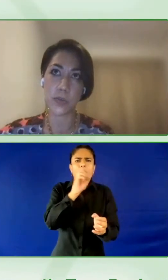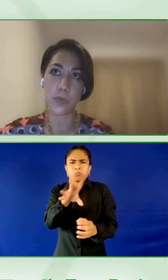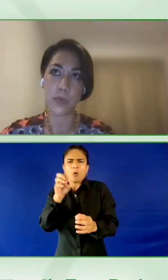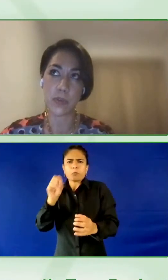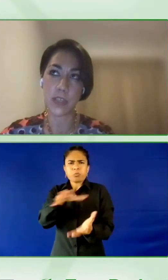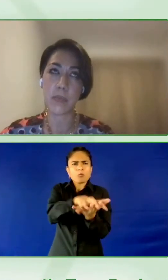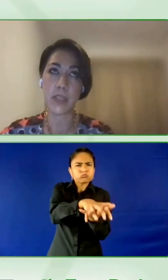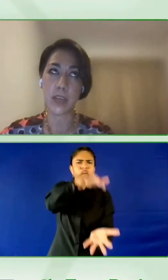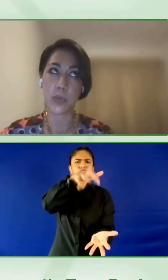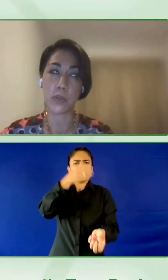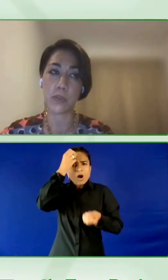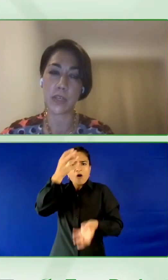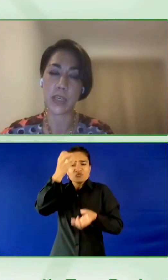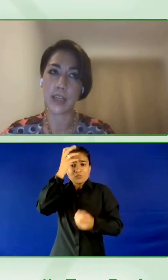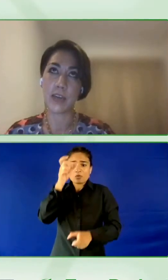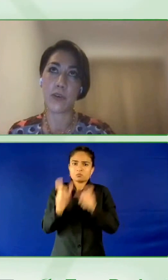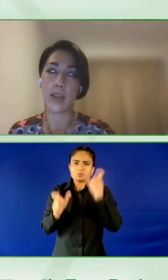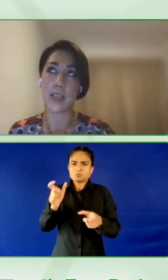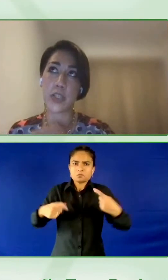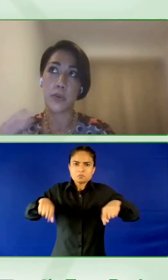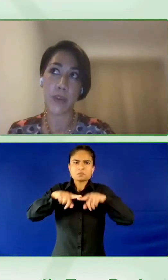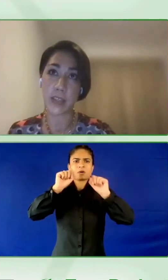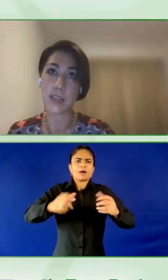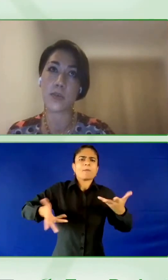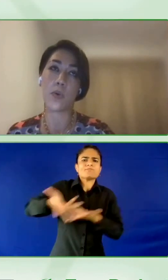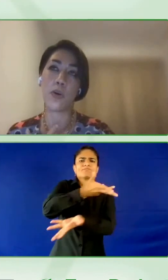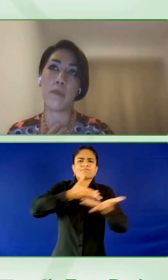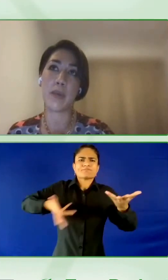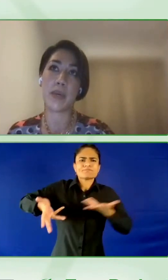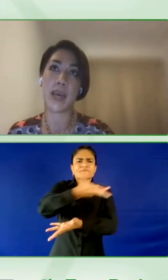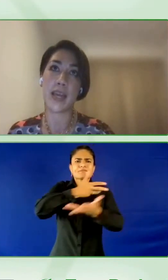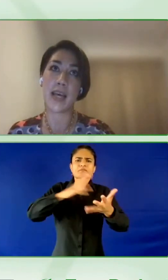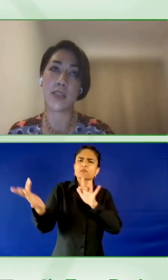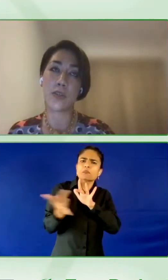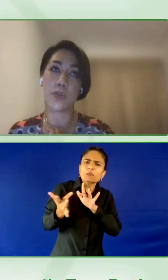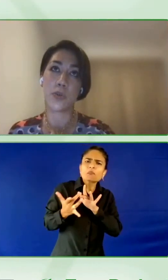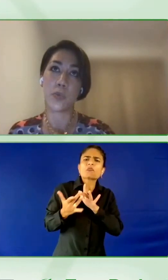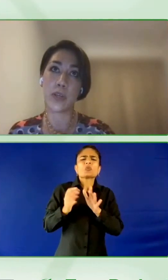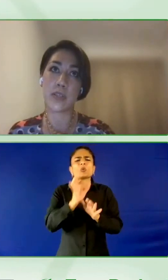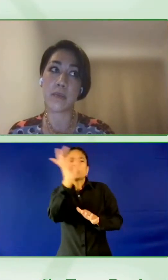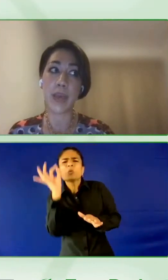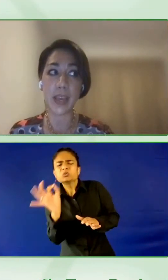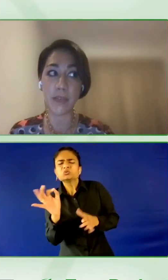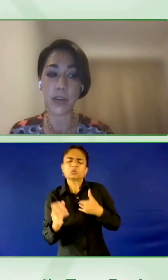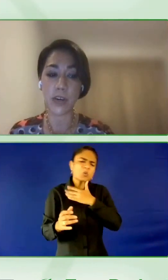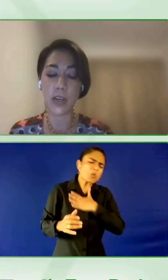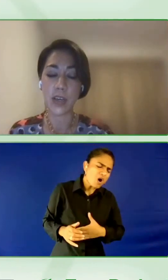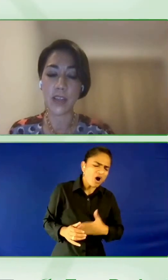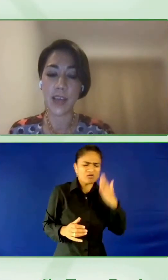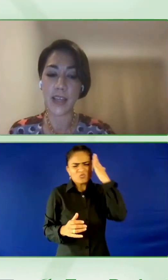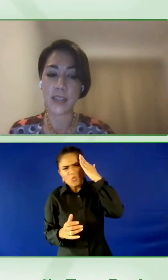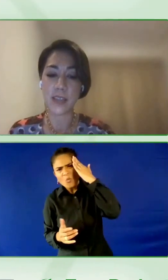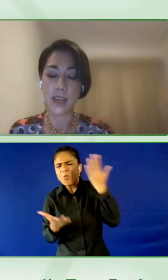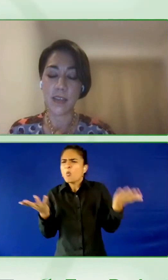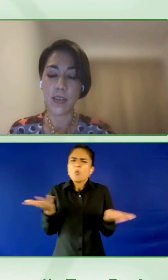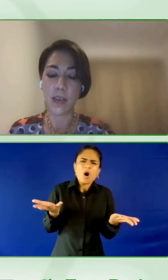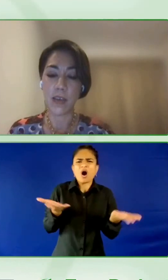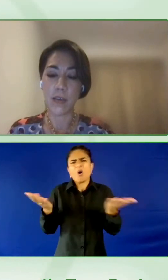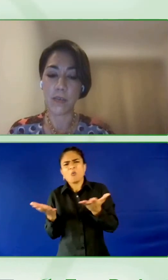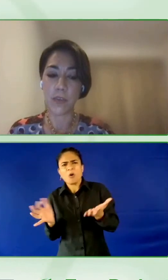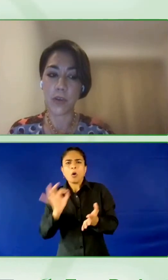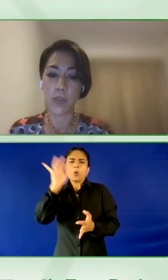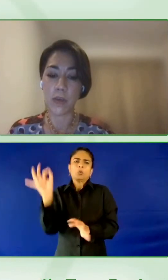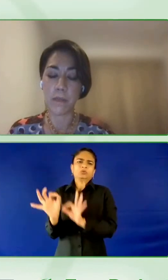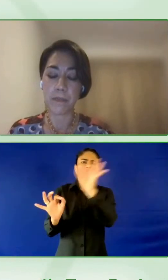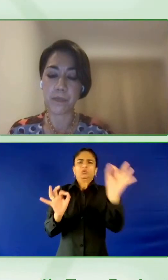something sexual, a sexual offense, or maybe it has to do with some behavior that